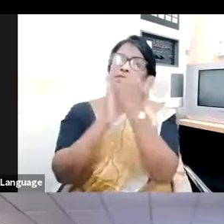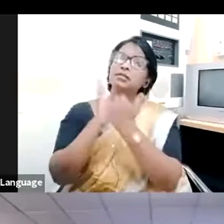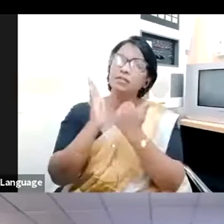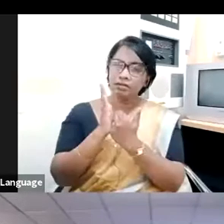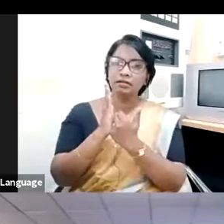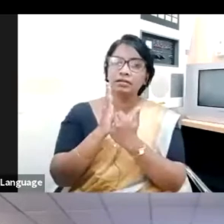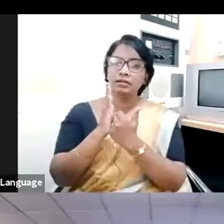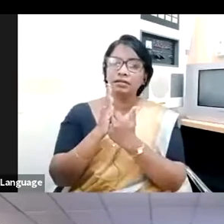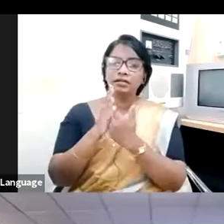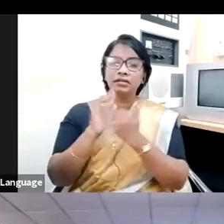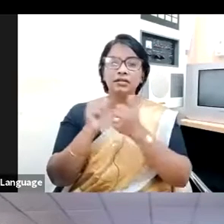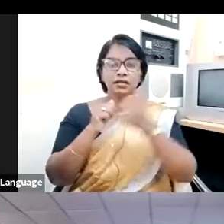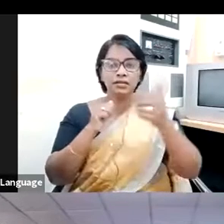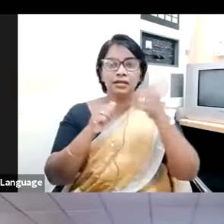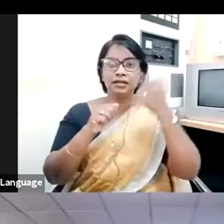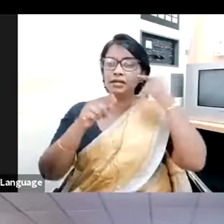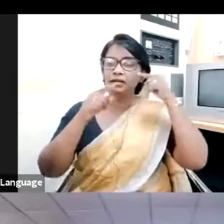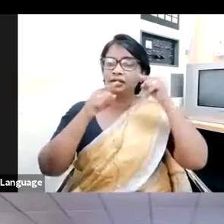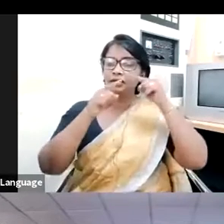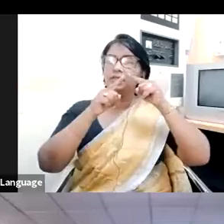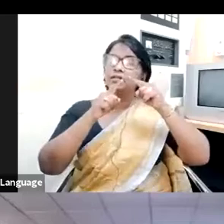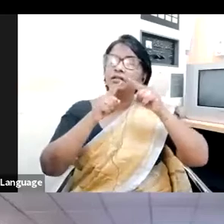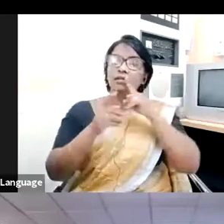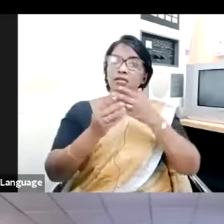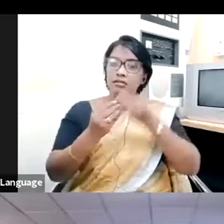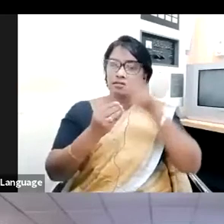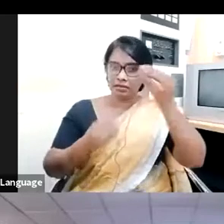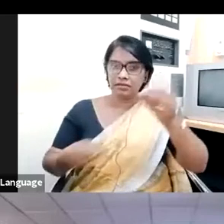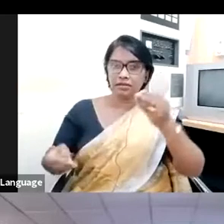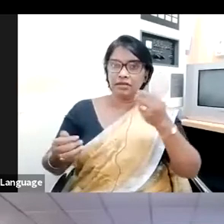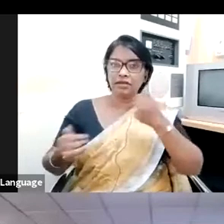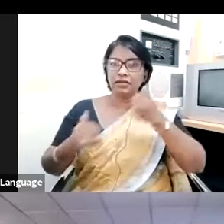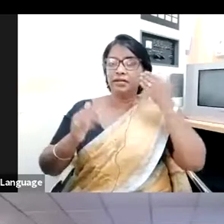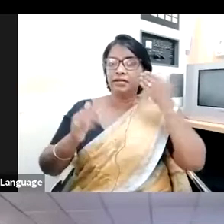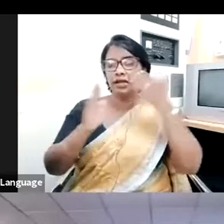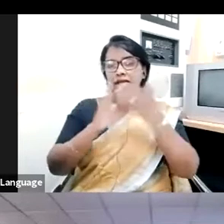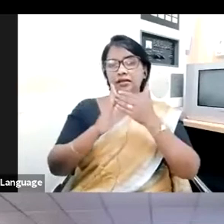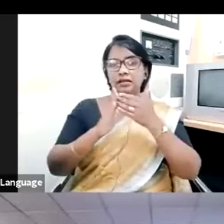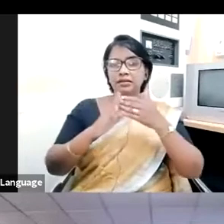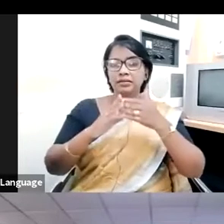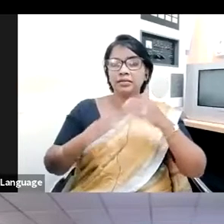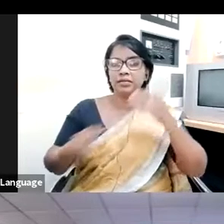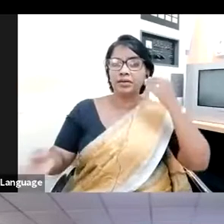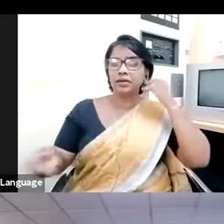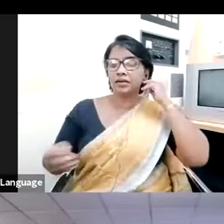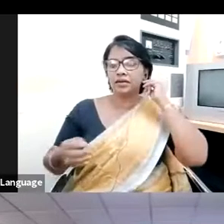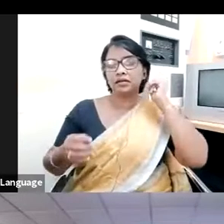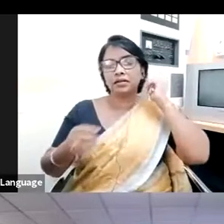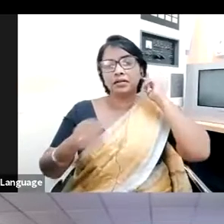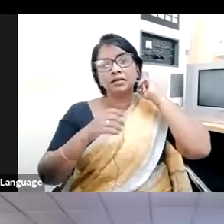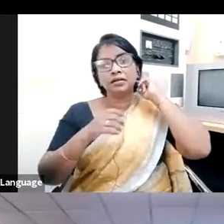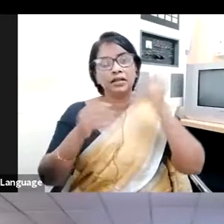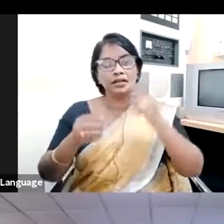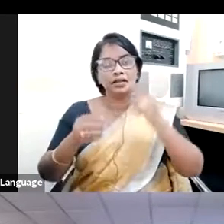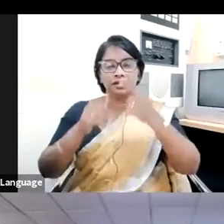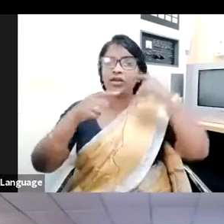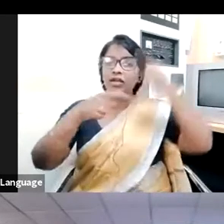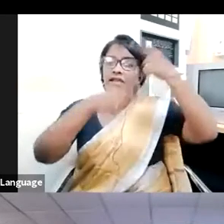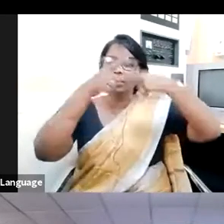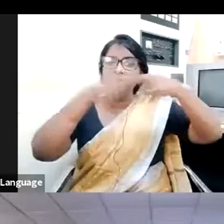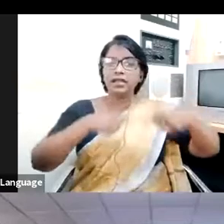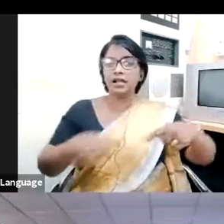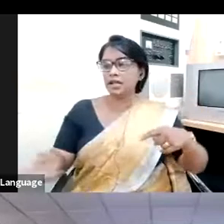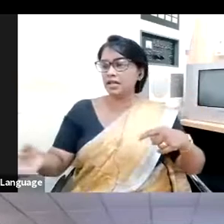and business leaders, what is the one message, and give it in 1 minute. So I'll start with Arjun. If there's